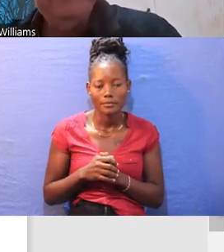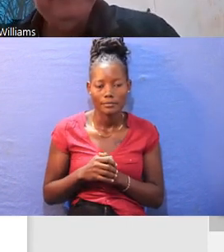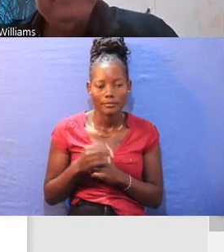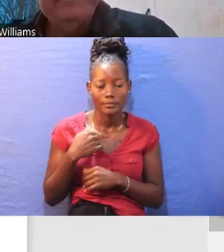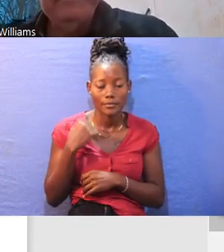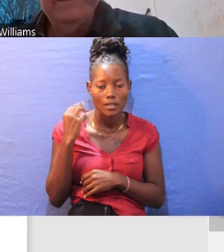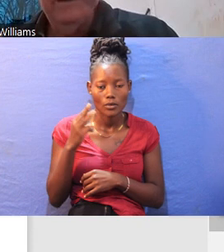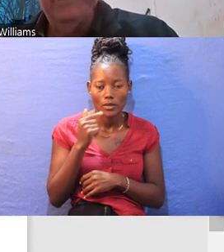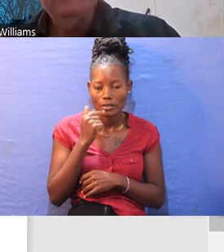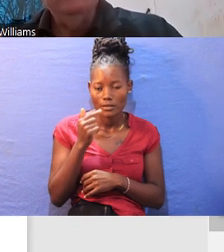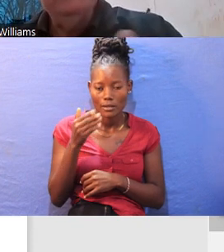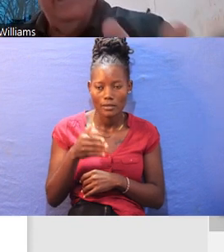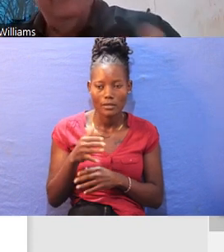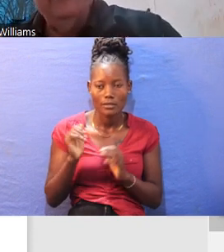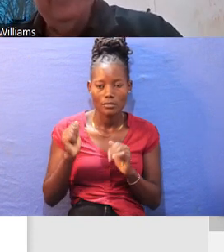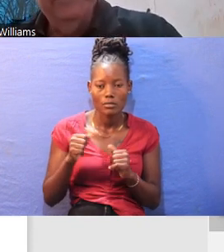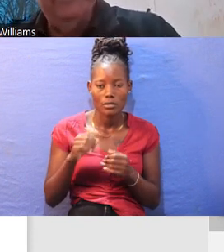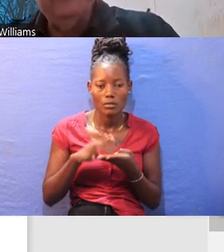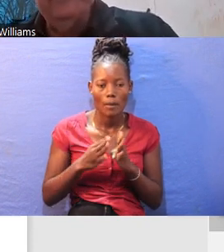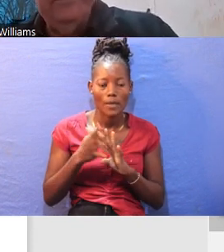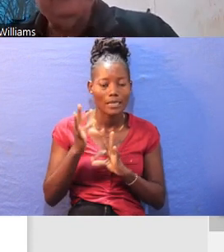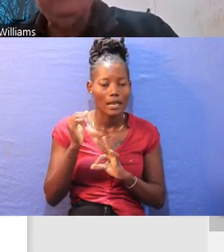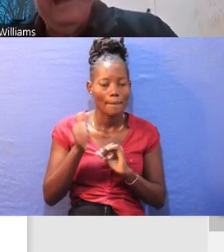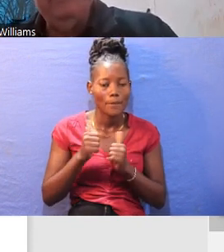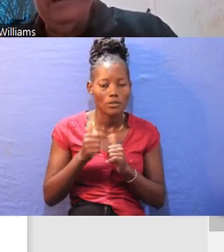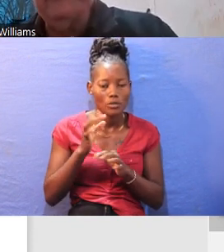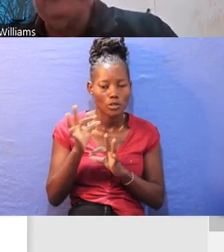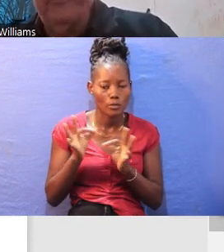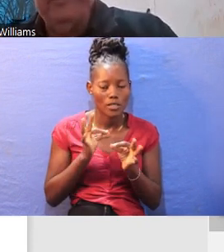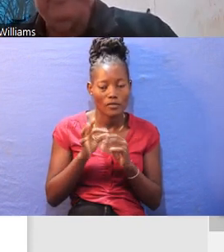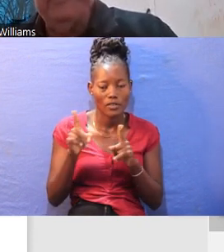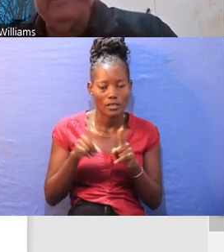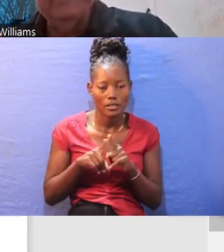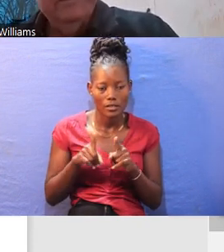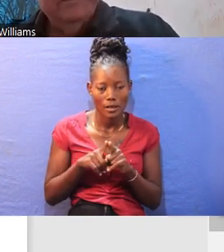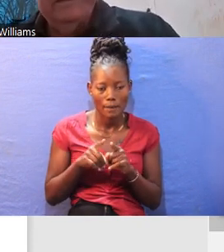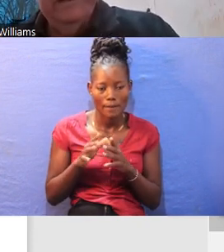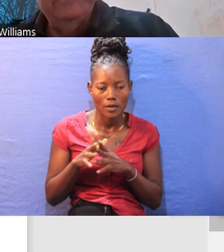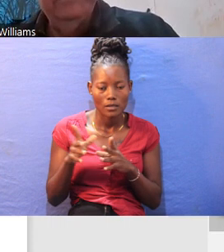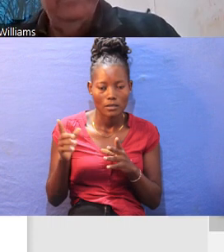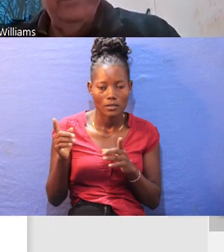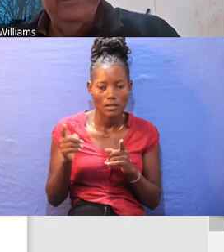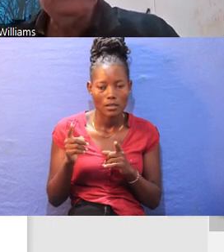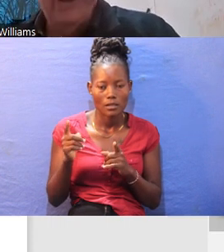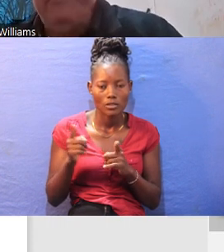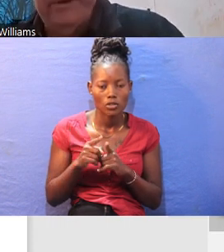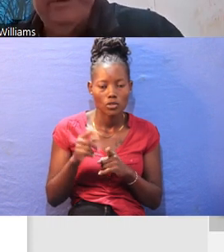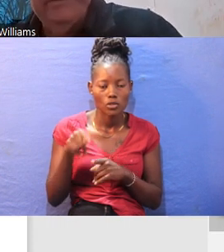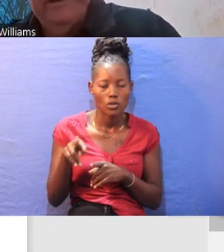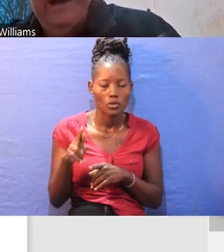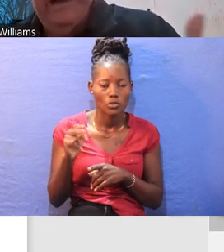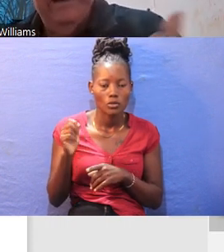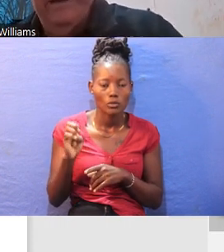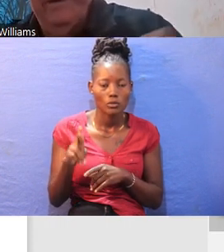idea. Now, I will say this can become sport specific. Again, as a shot